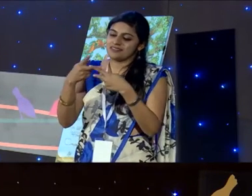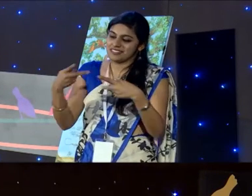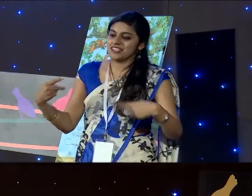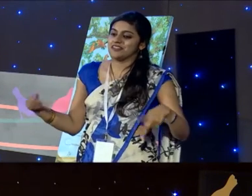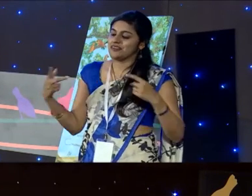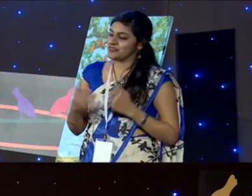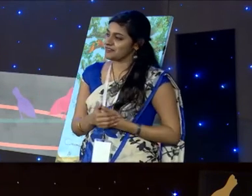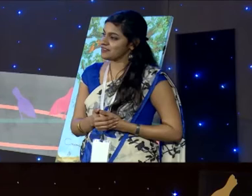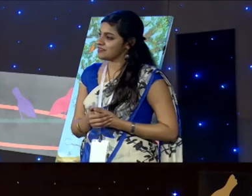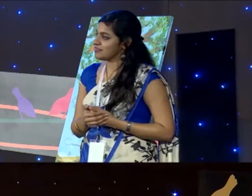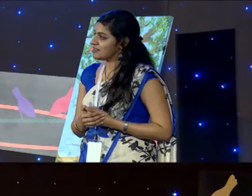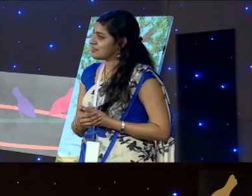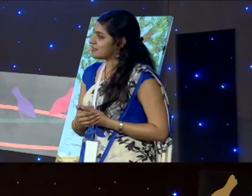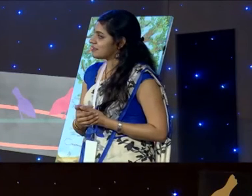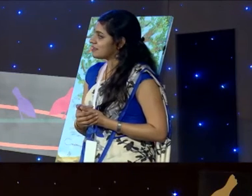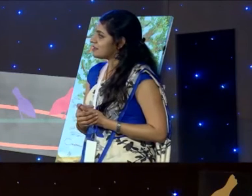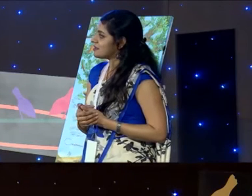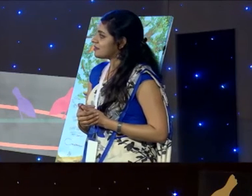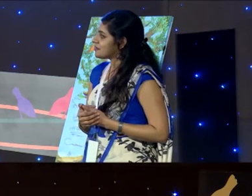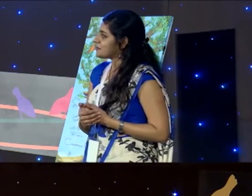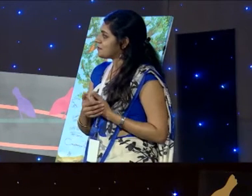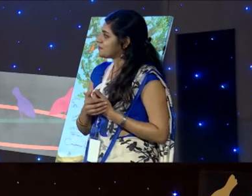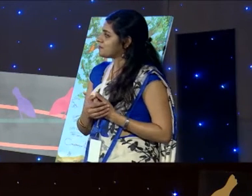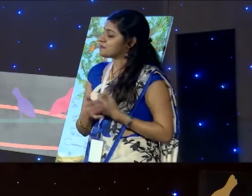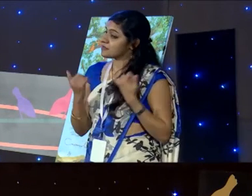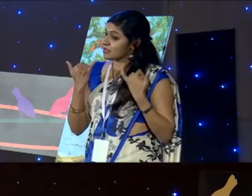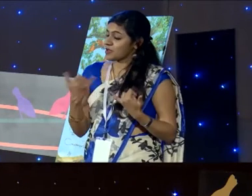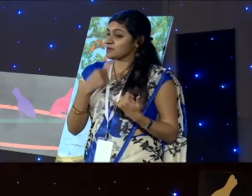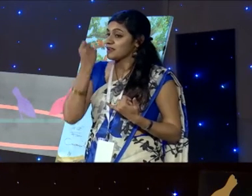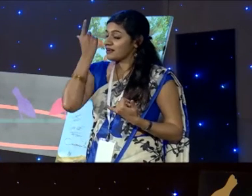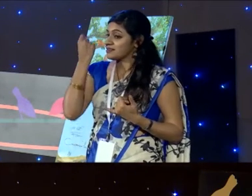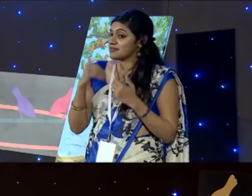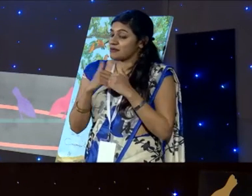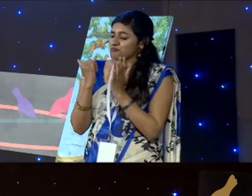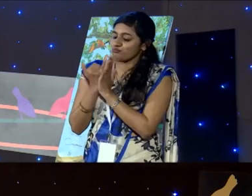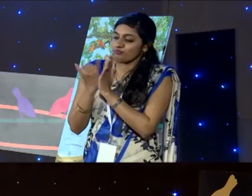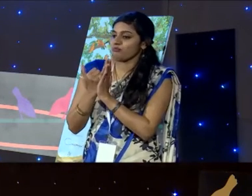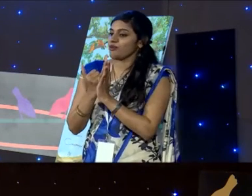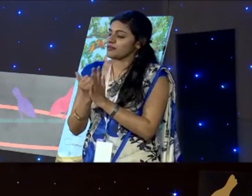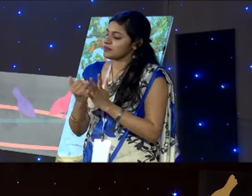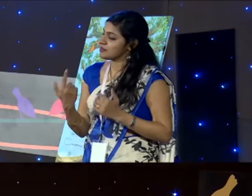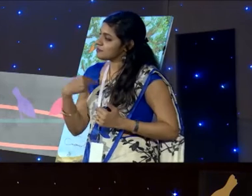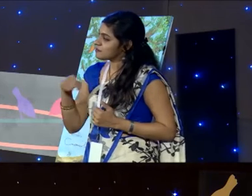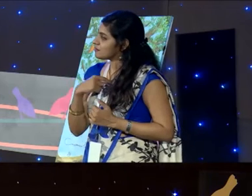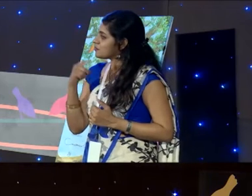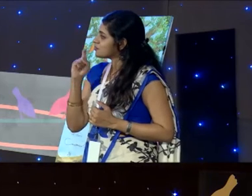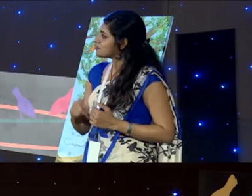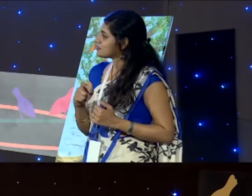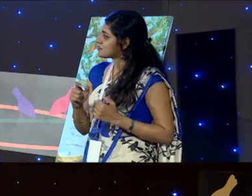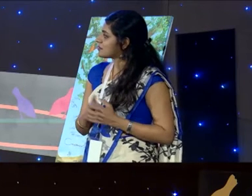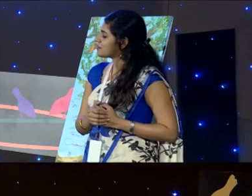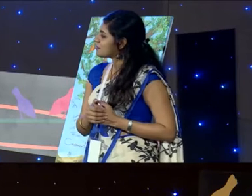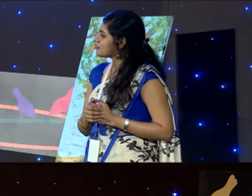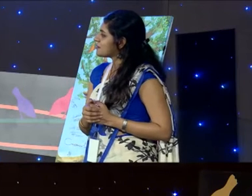concept of biodiversity. We now recognize how important it is to celebrate the